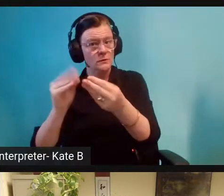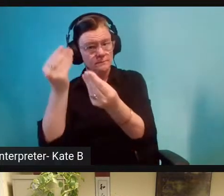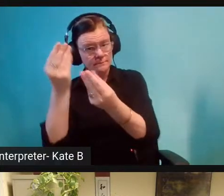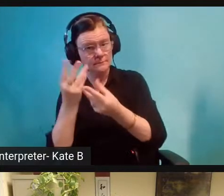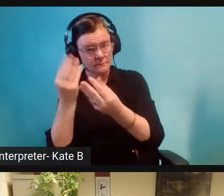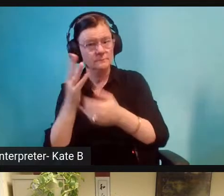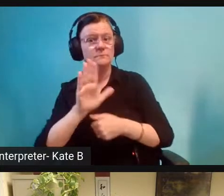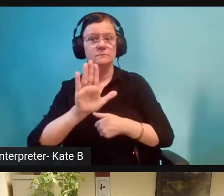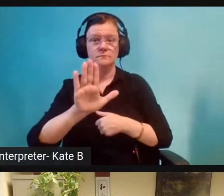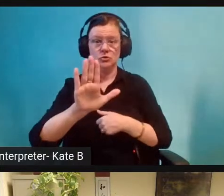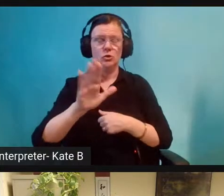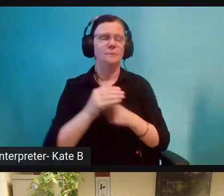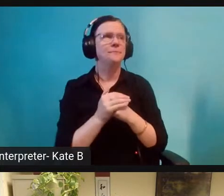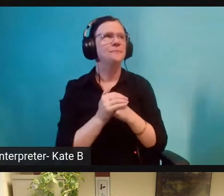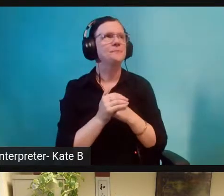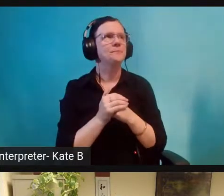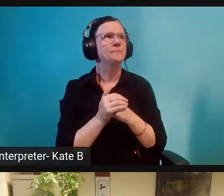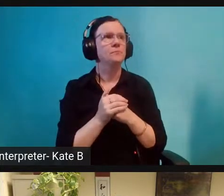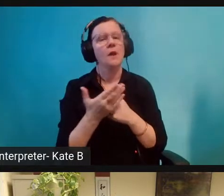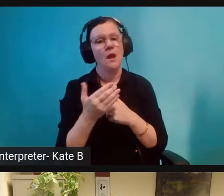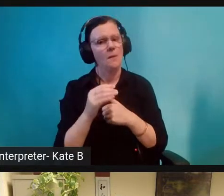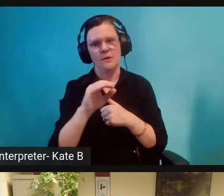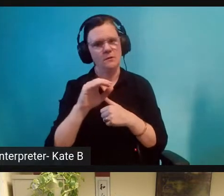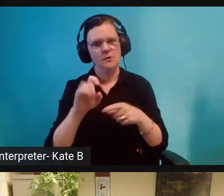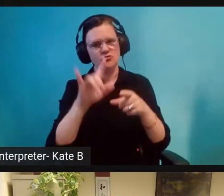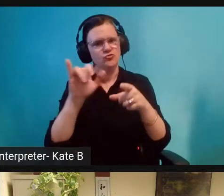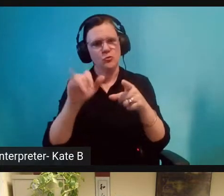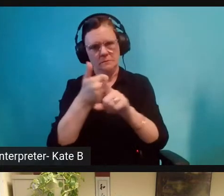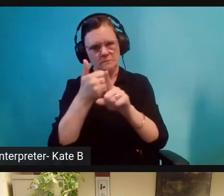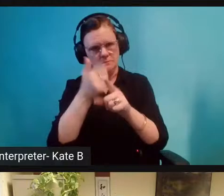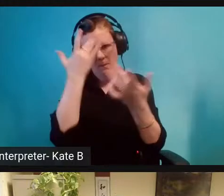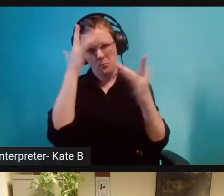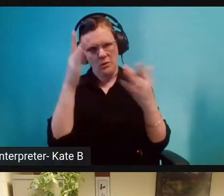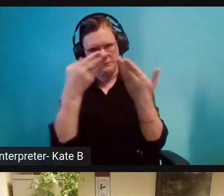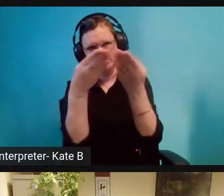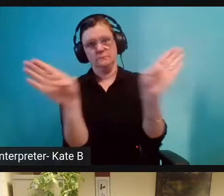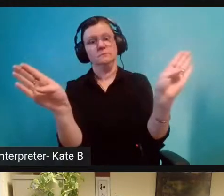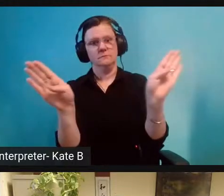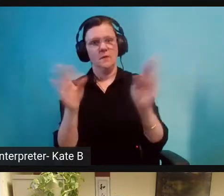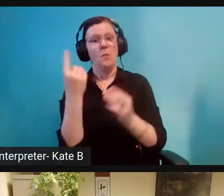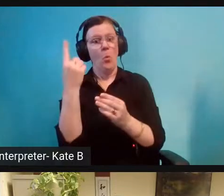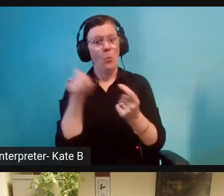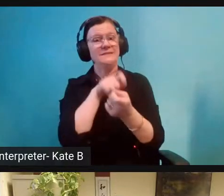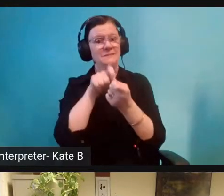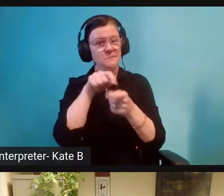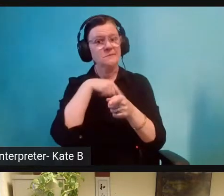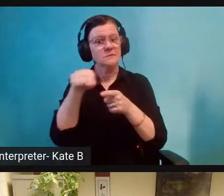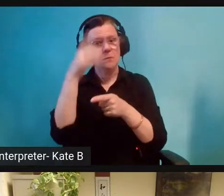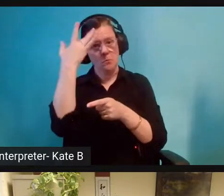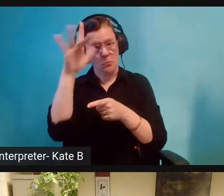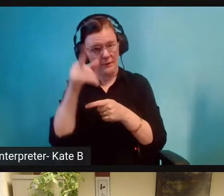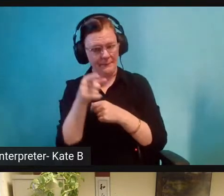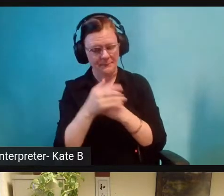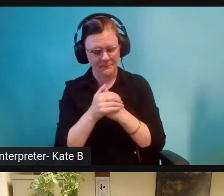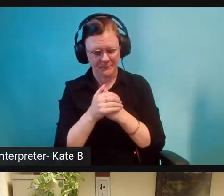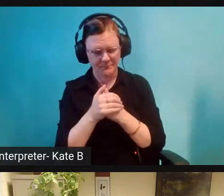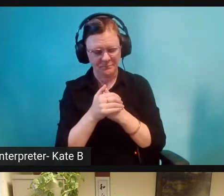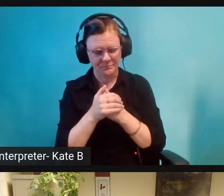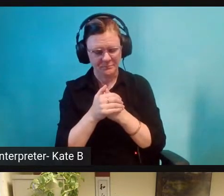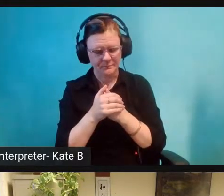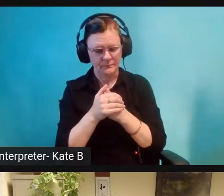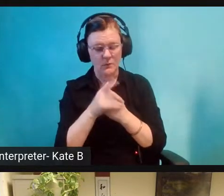Judy's Judy has many brilliant things that she's done in her past, but one of the things that she did that was